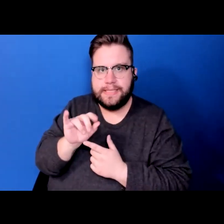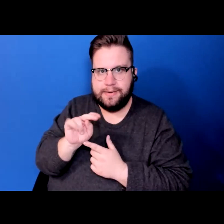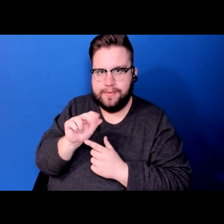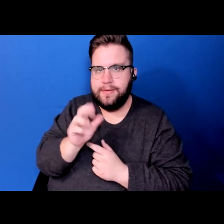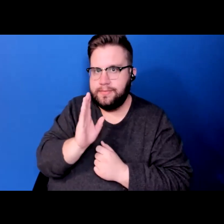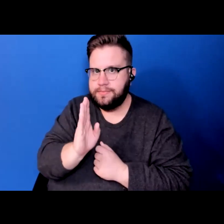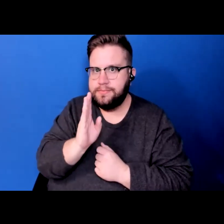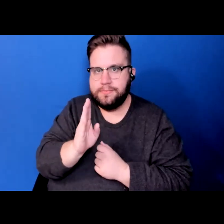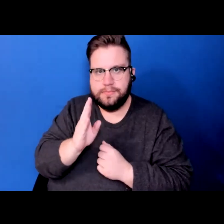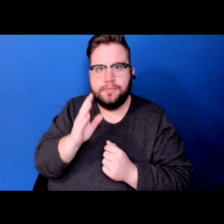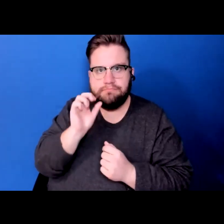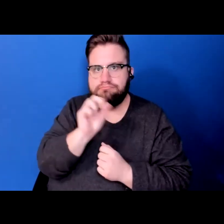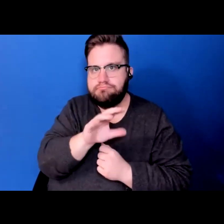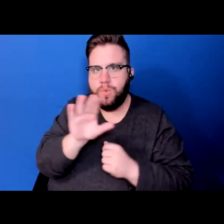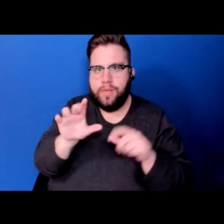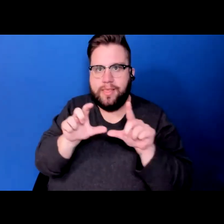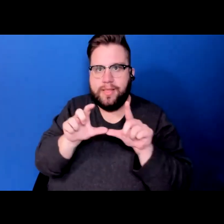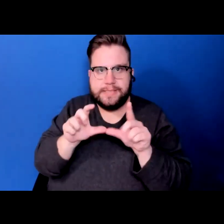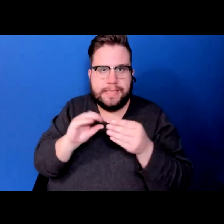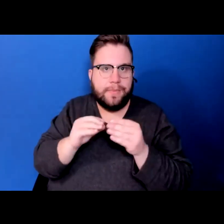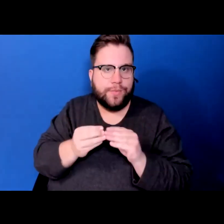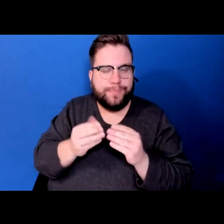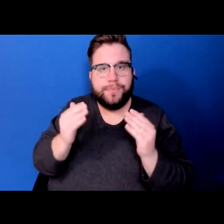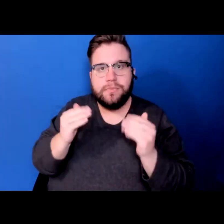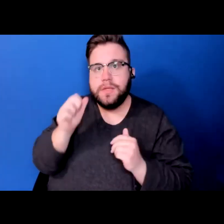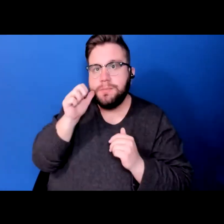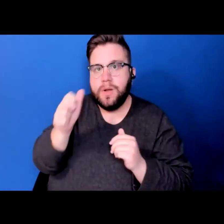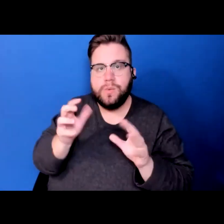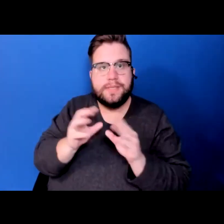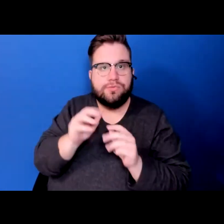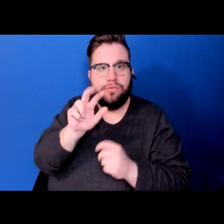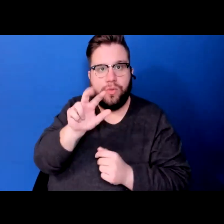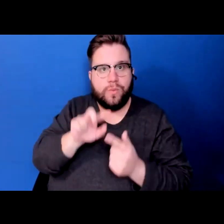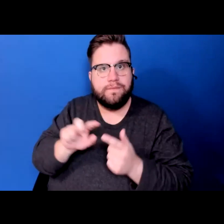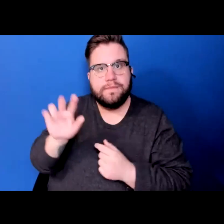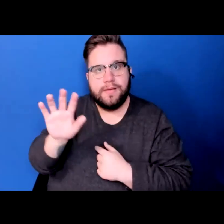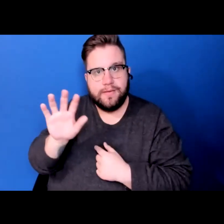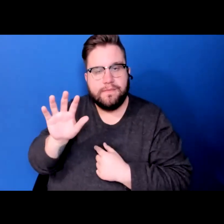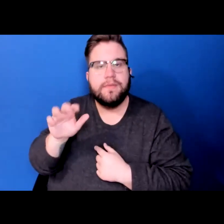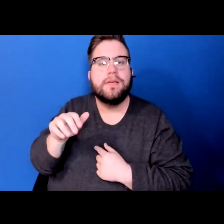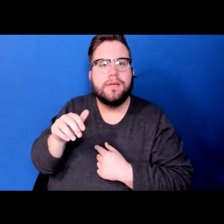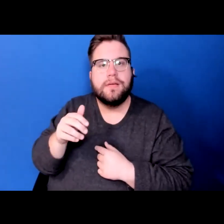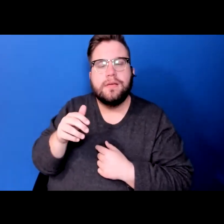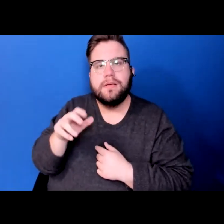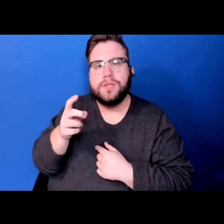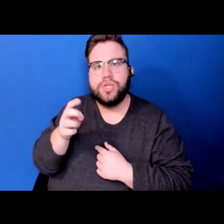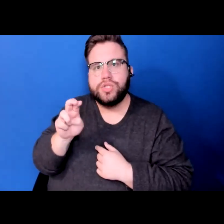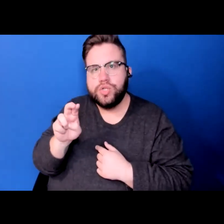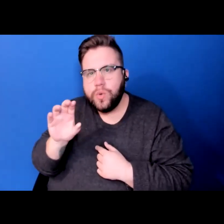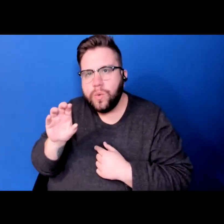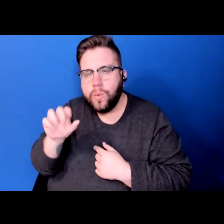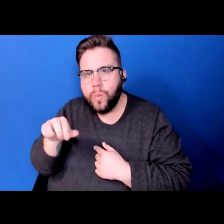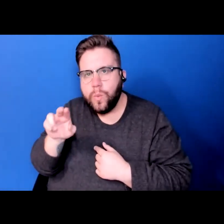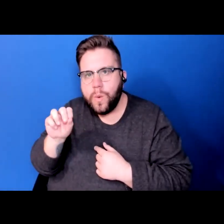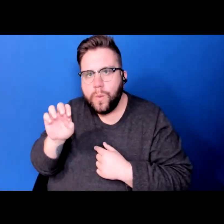from 3 to 5. It's on health equity. Among our speakers will be our new division chief, Dr. Dennis